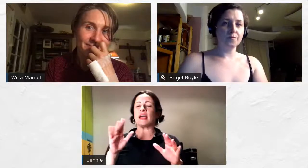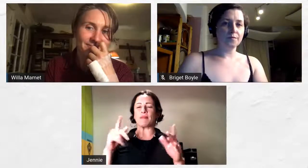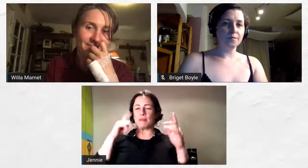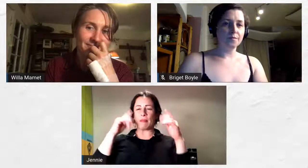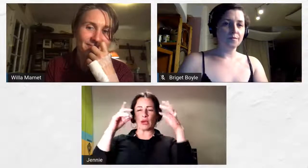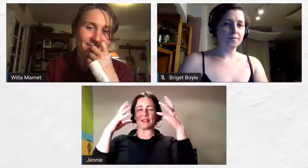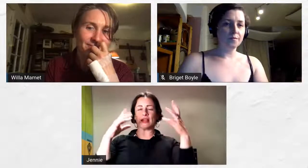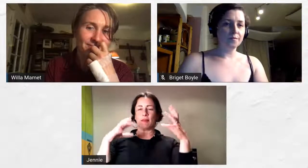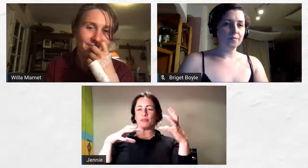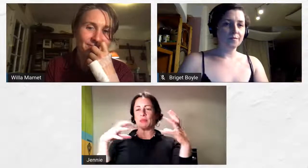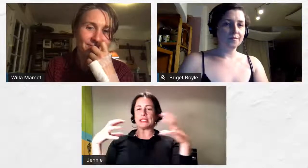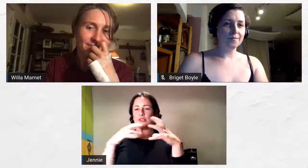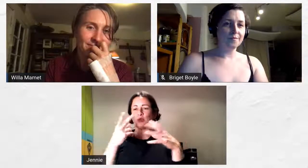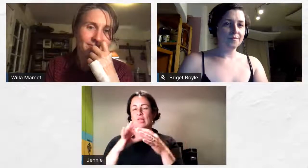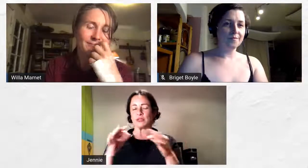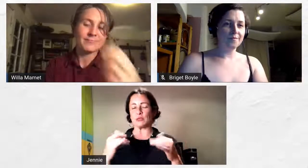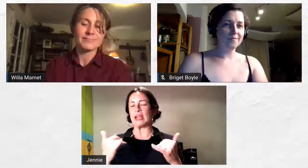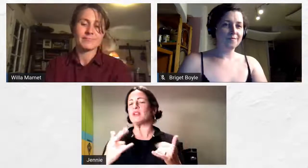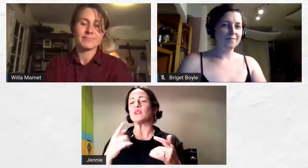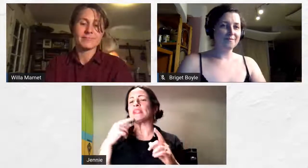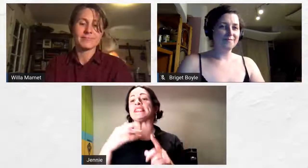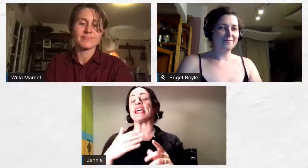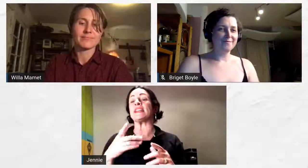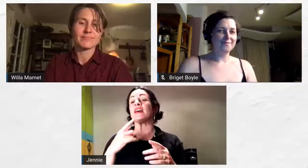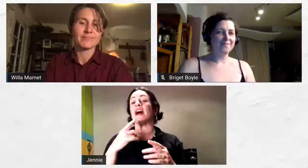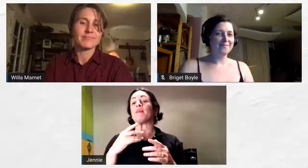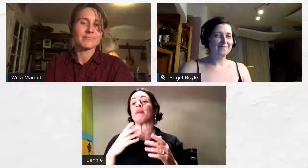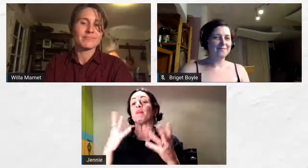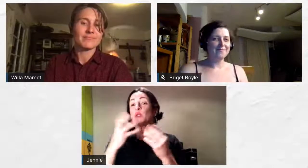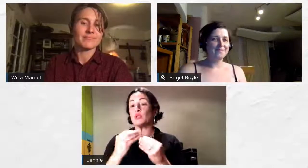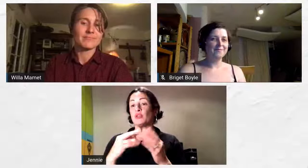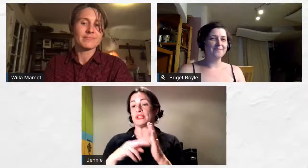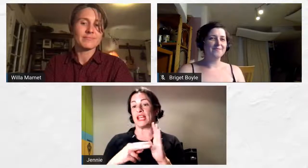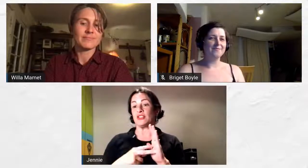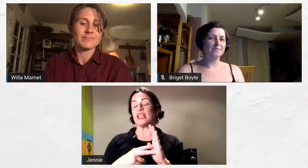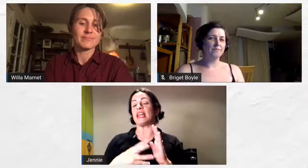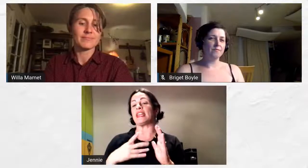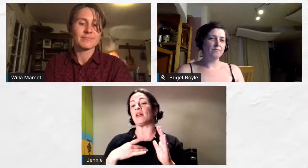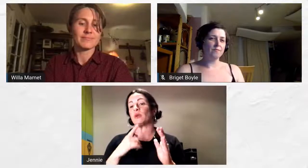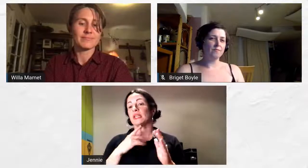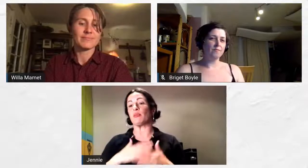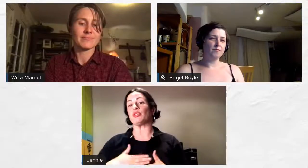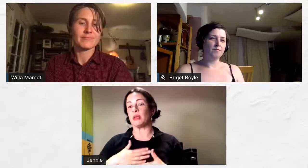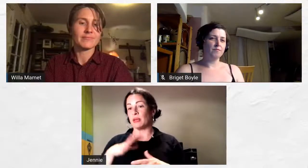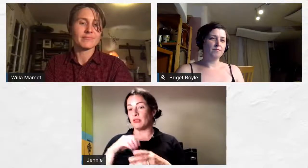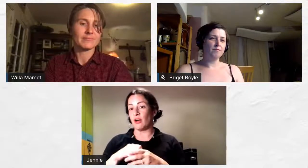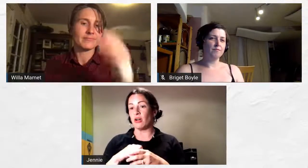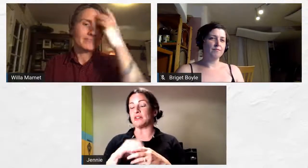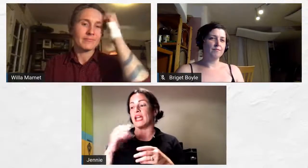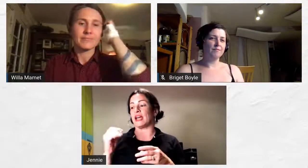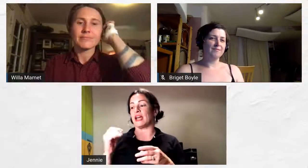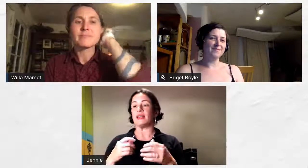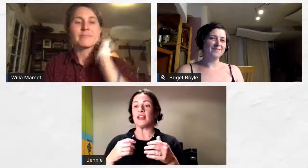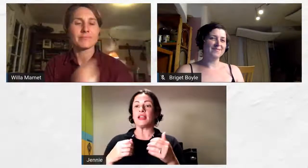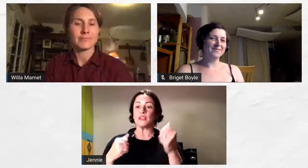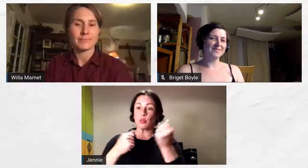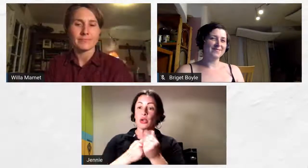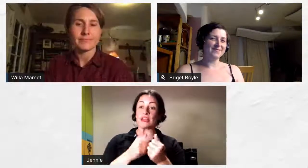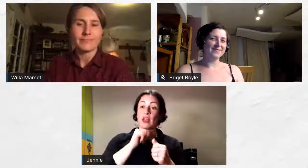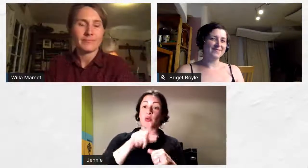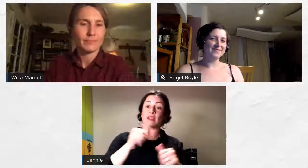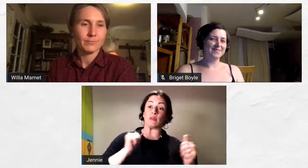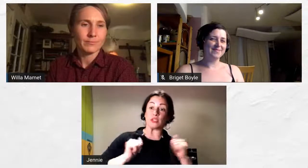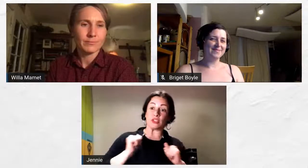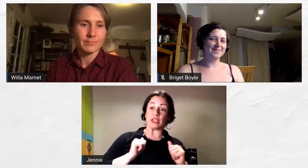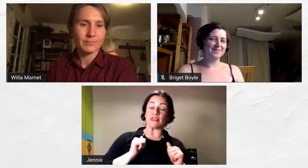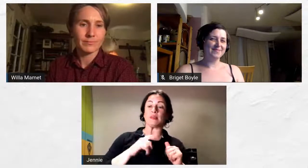And it's just, my brain is mixing two languages right now. I just want to say it's been a beautiful intention, and I really appreciate being involved and